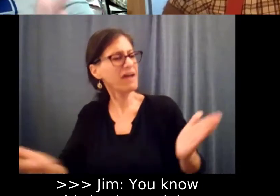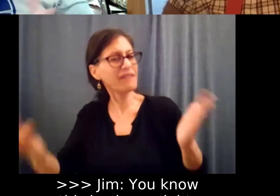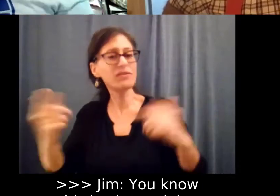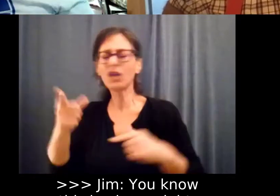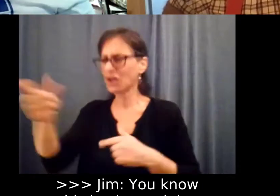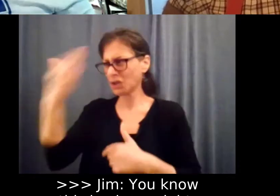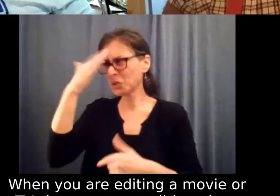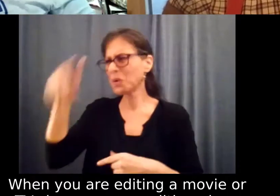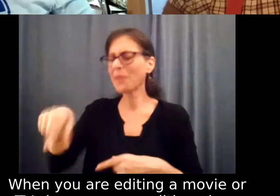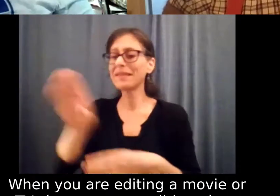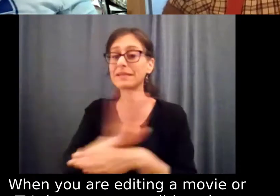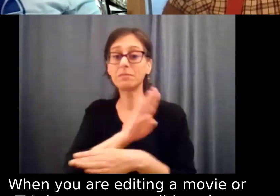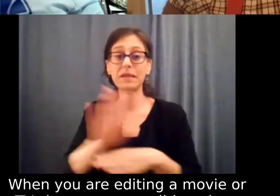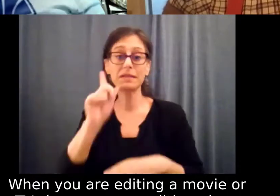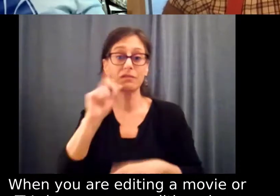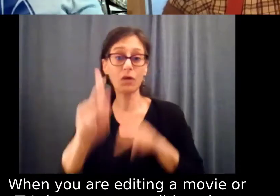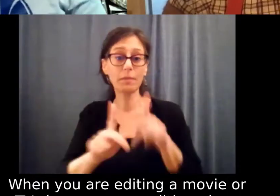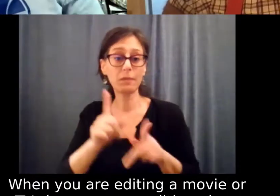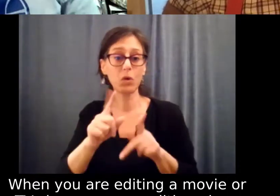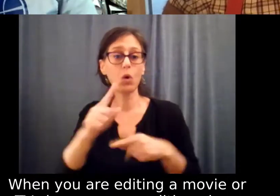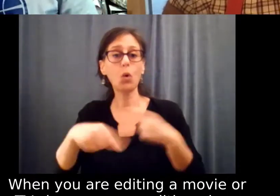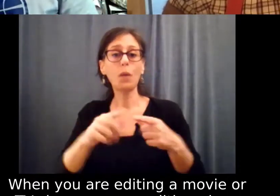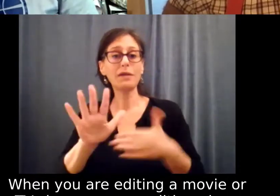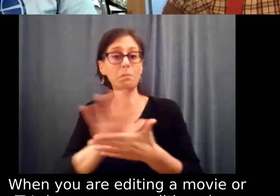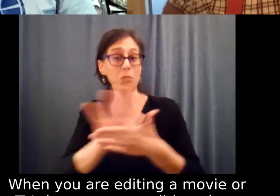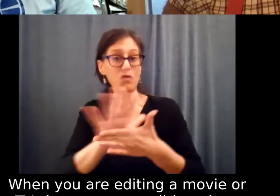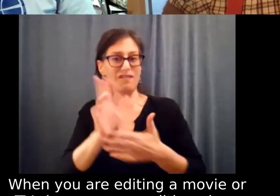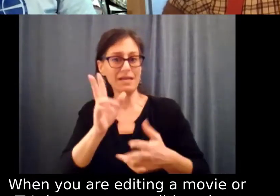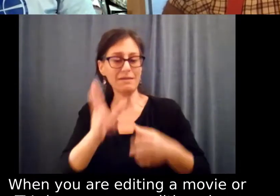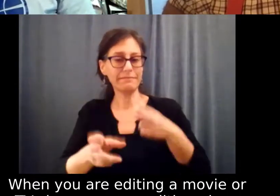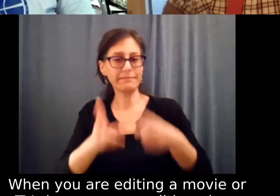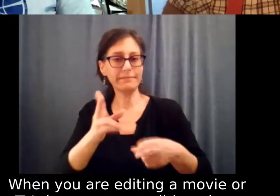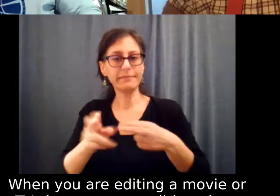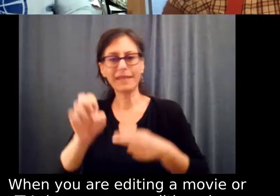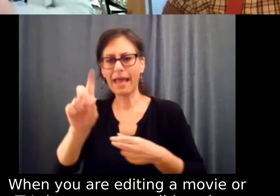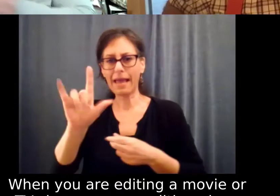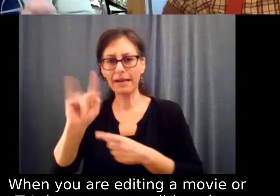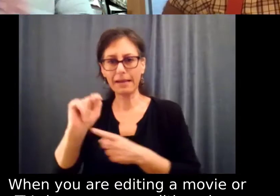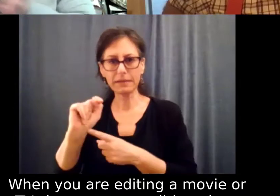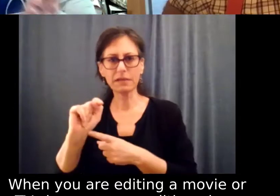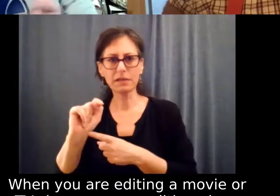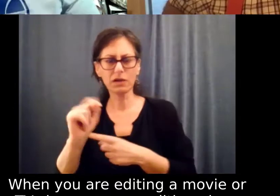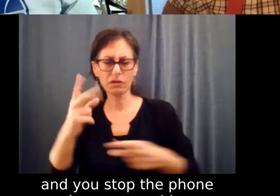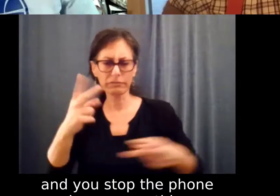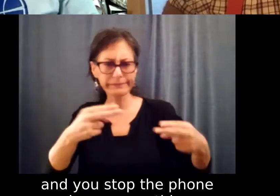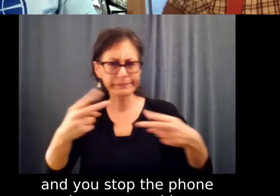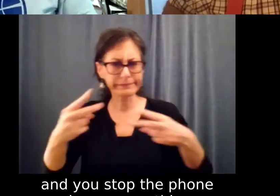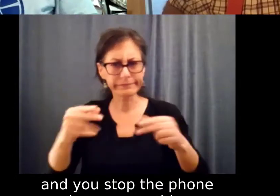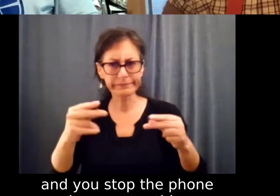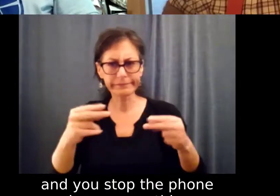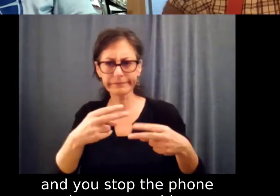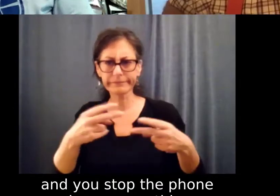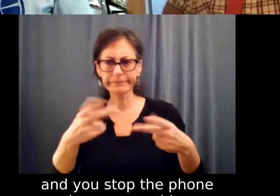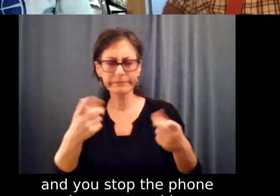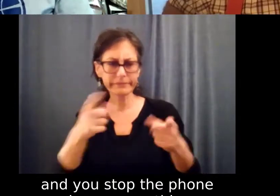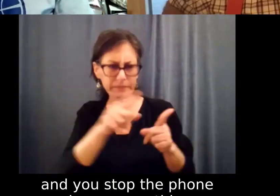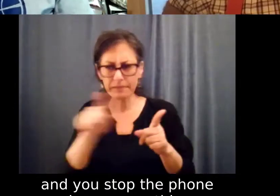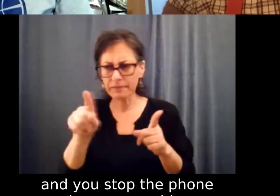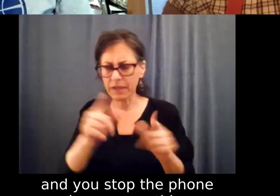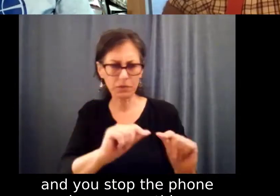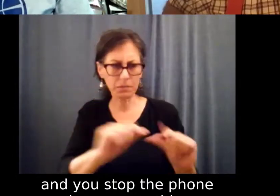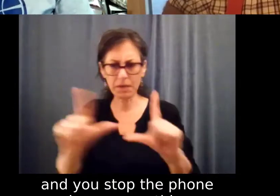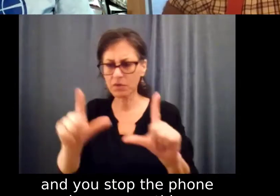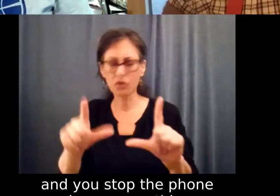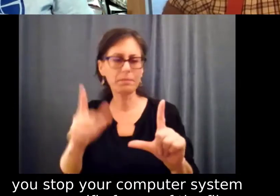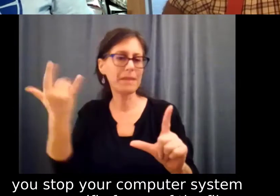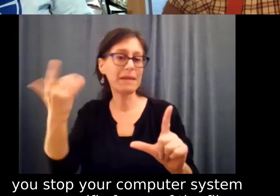So for folks, when you're editing a movie or TV show or whatever, you're editing along and like you stop, the phone rings